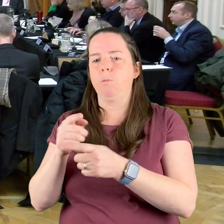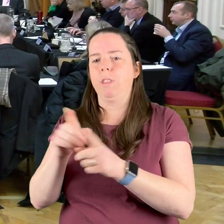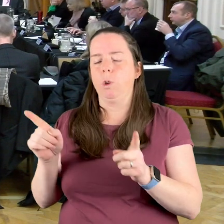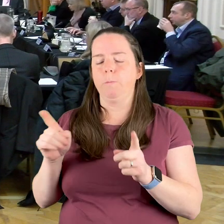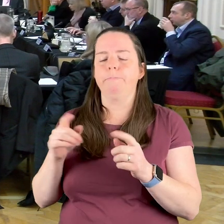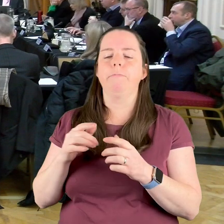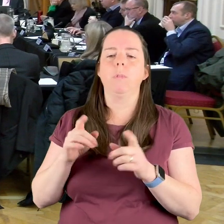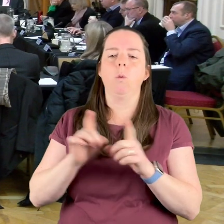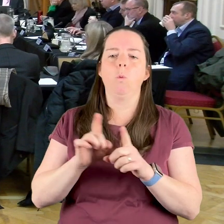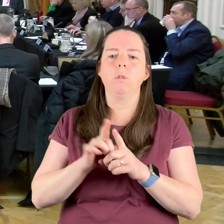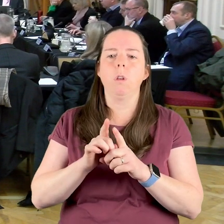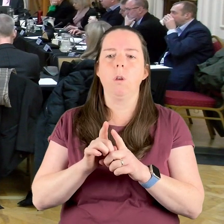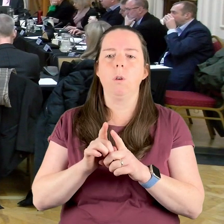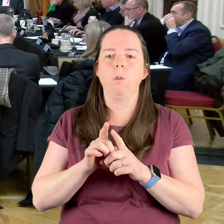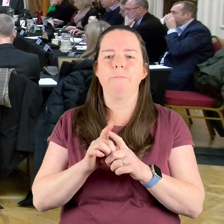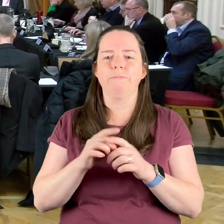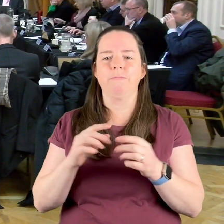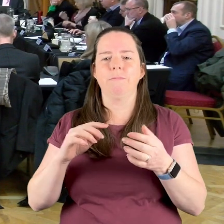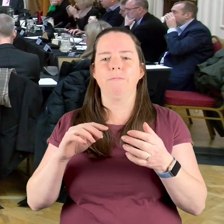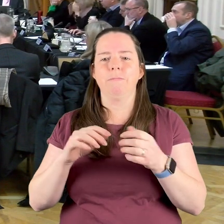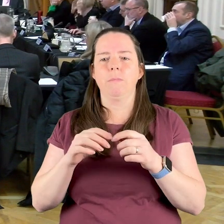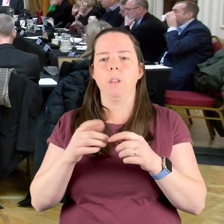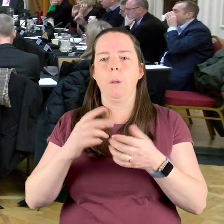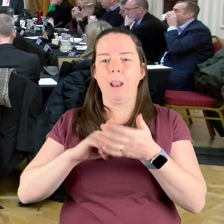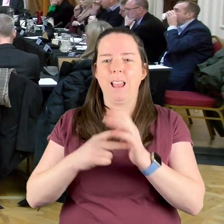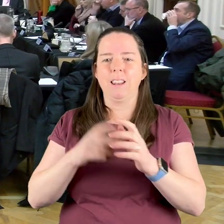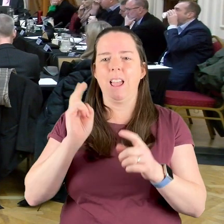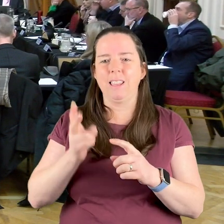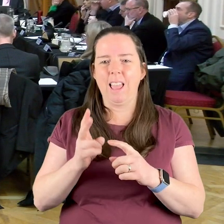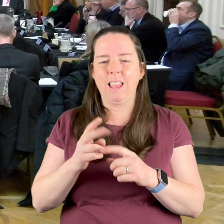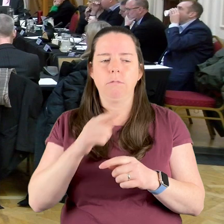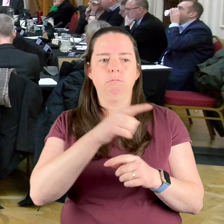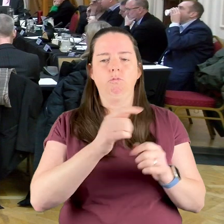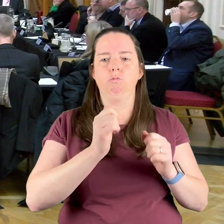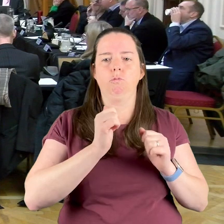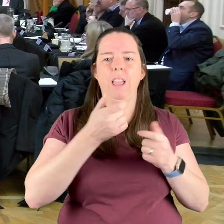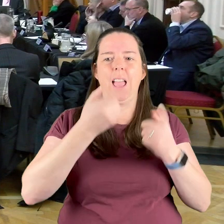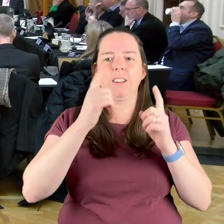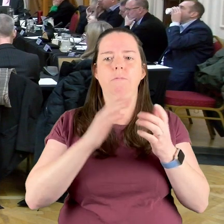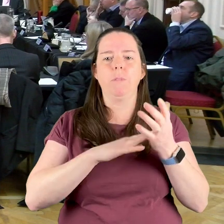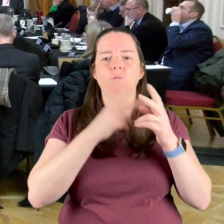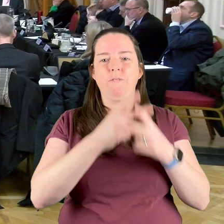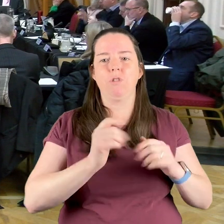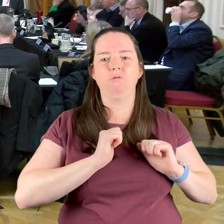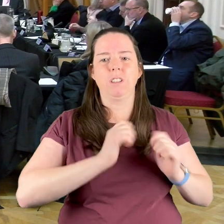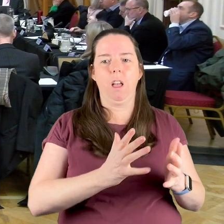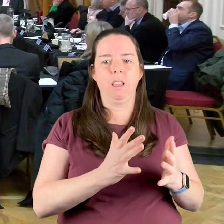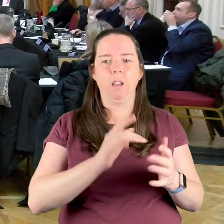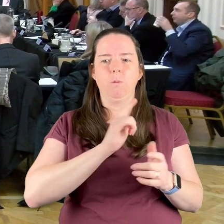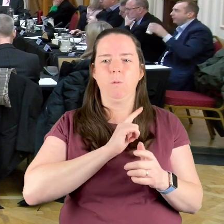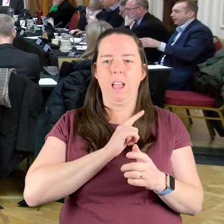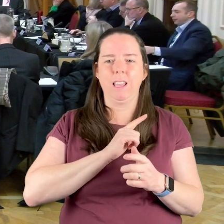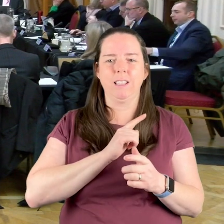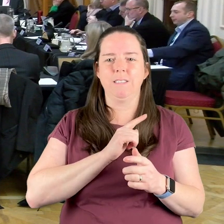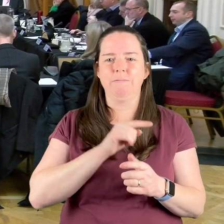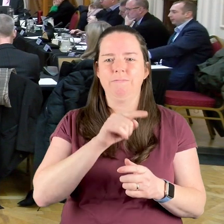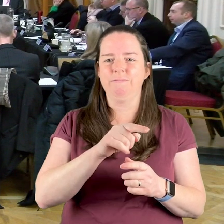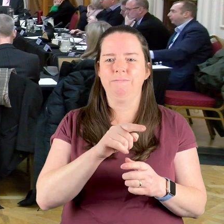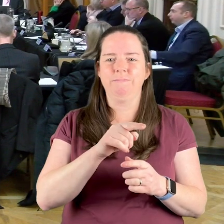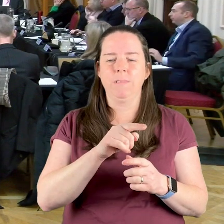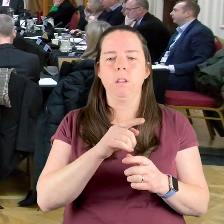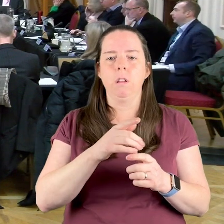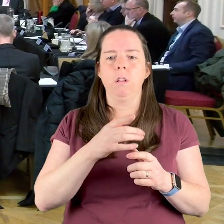sense. Then also building succession planning. Again, we find that once those head of midwifery retire, because they don't leave those